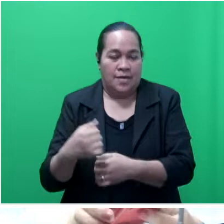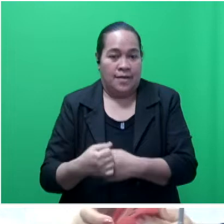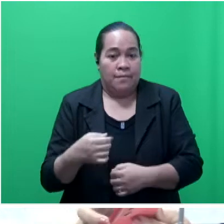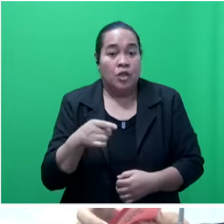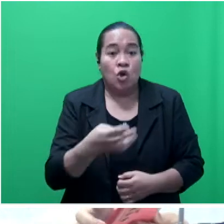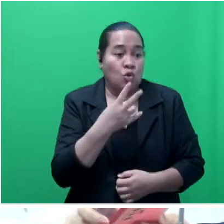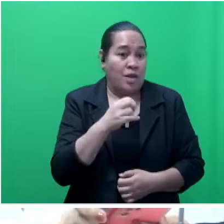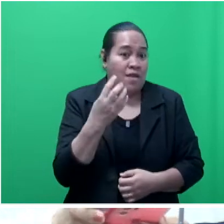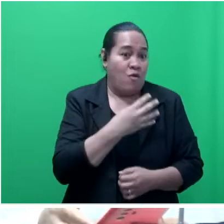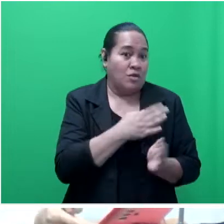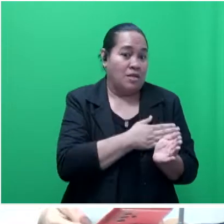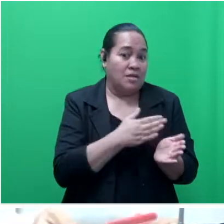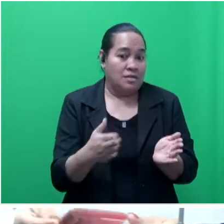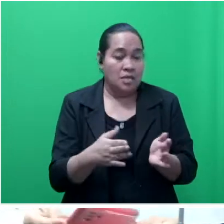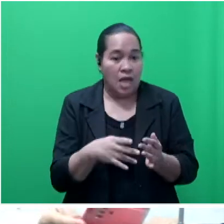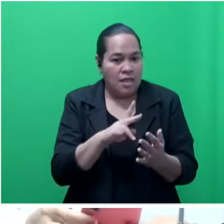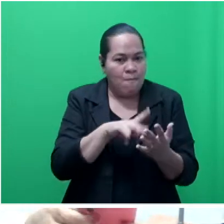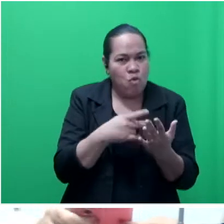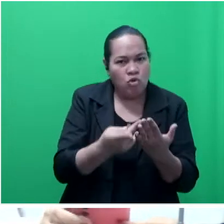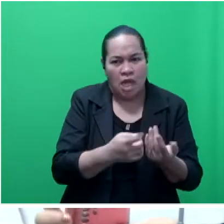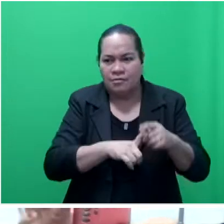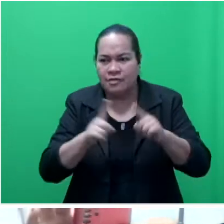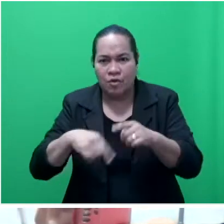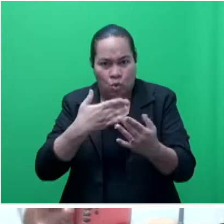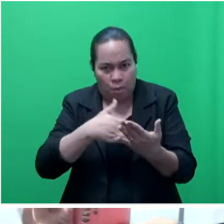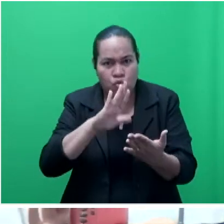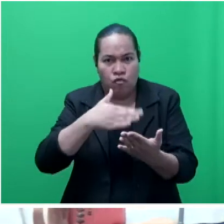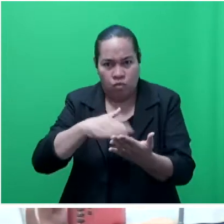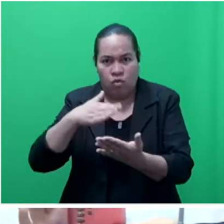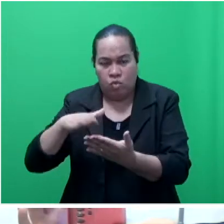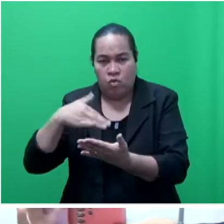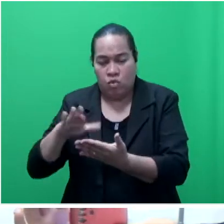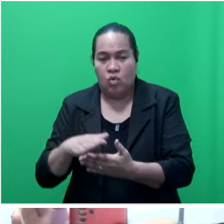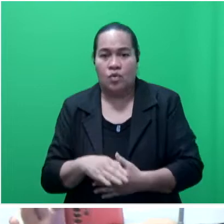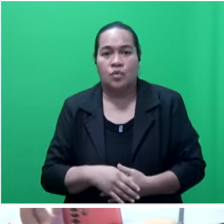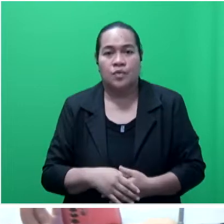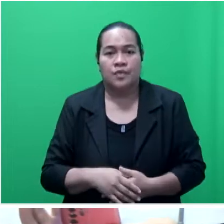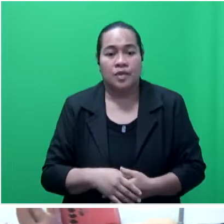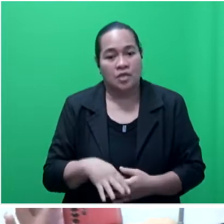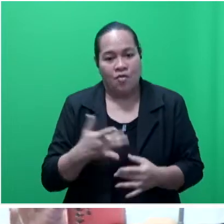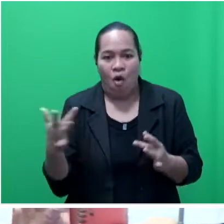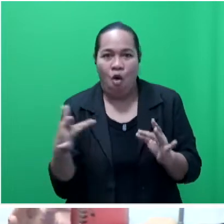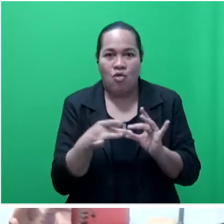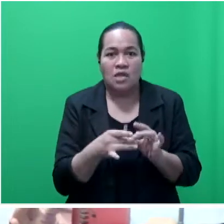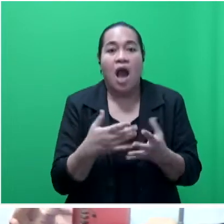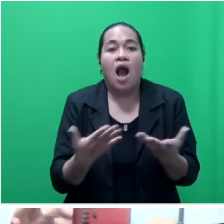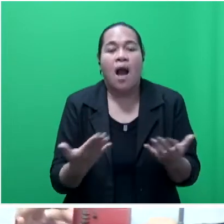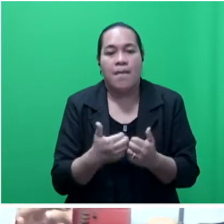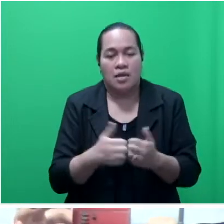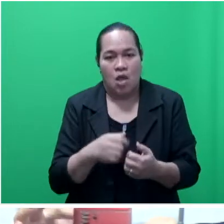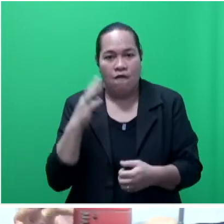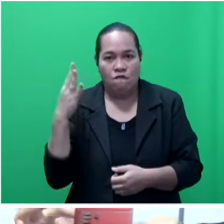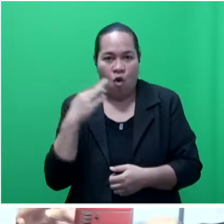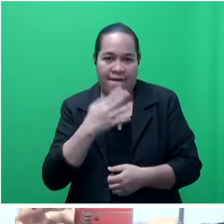sir, the number of schemes that have been actually been approved and in fact being connected, 491